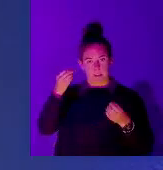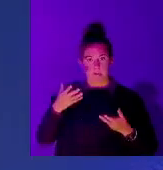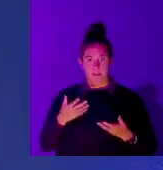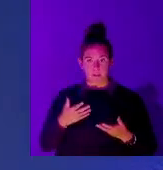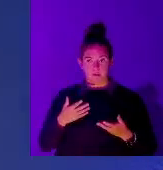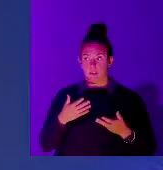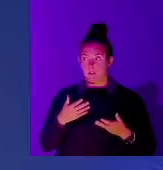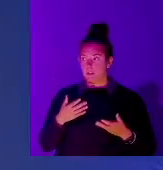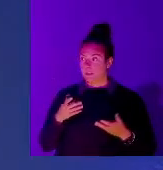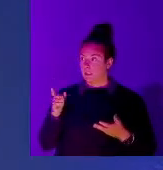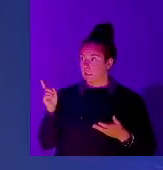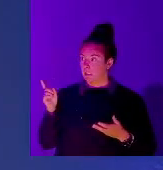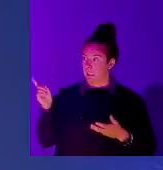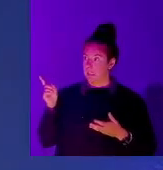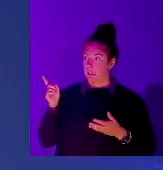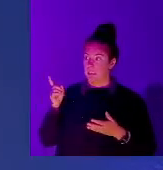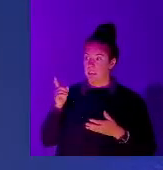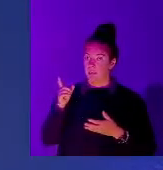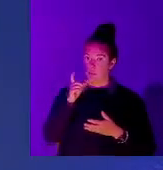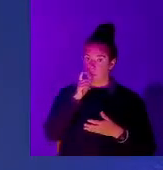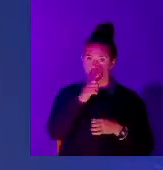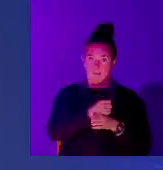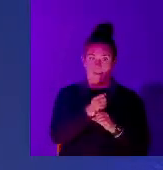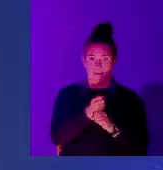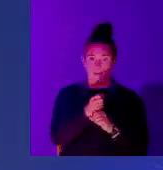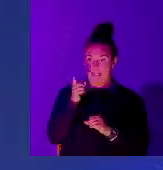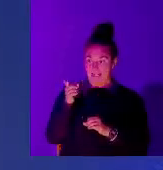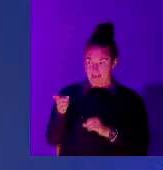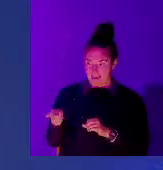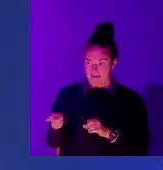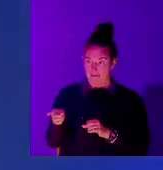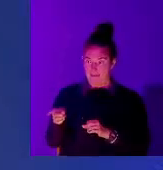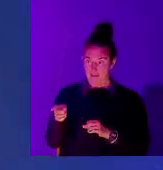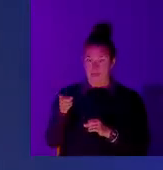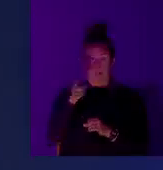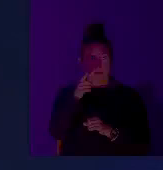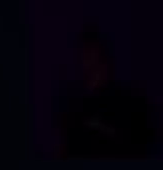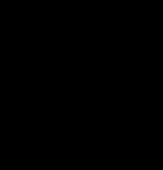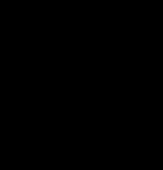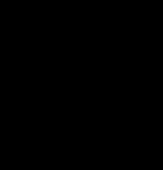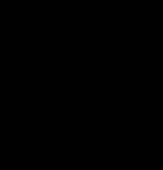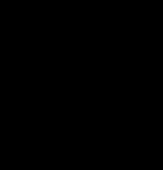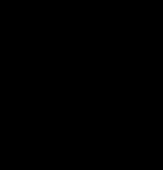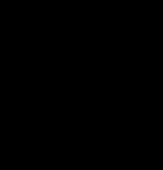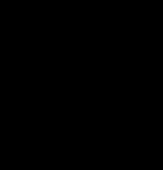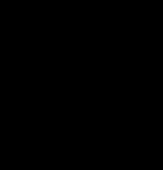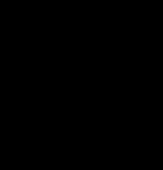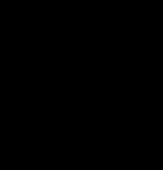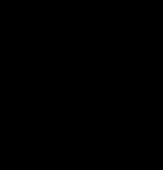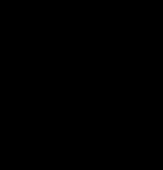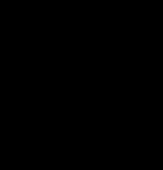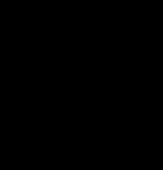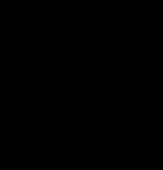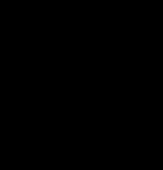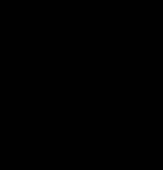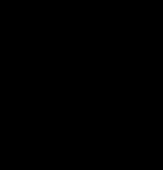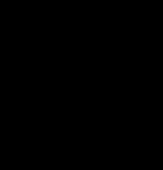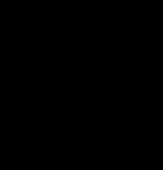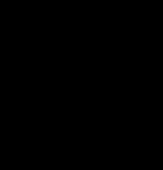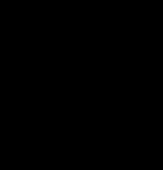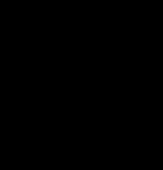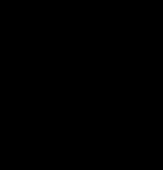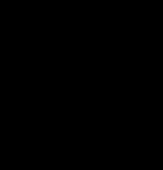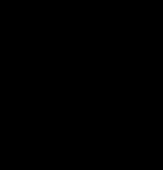us, who knew no sin, that we might be made the righteousness of God in